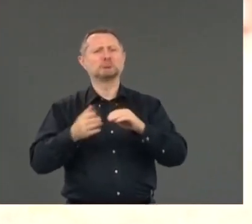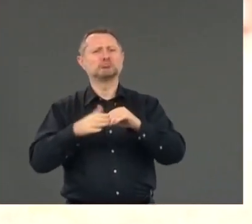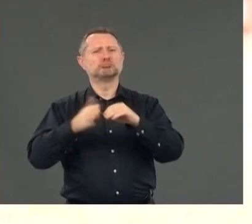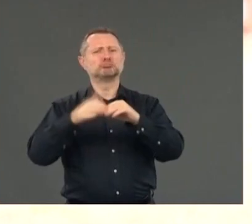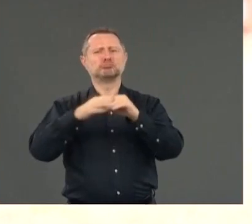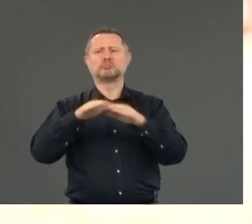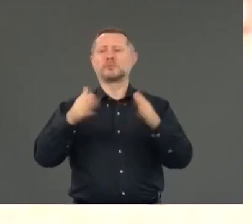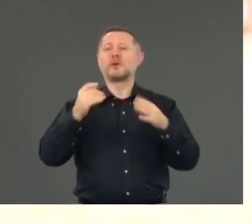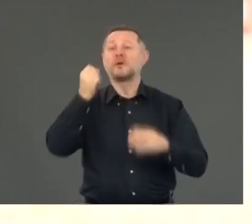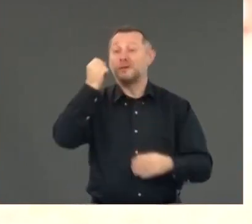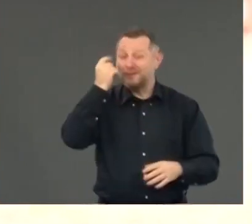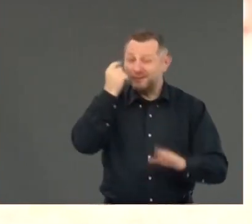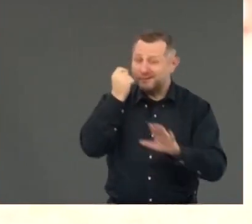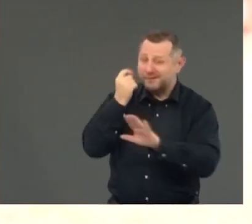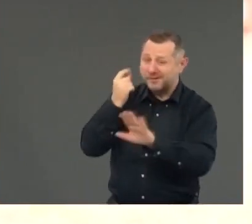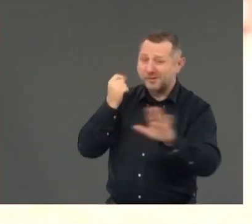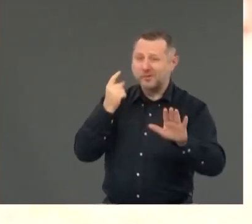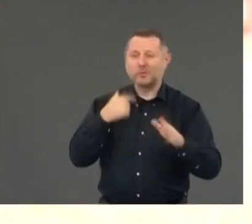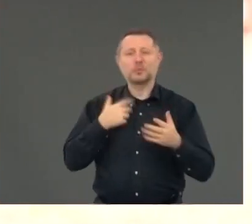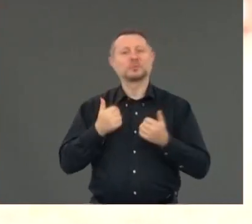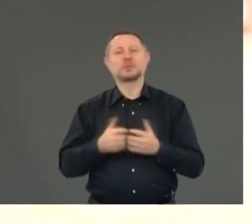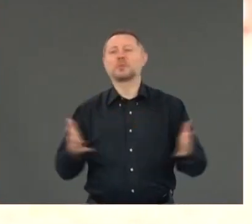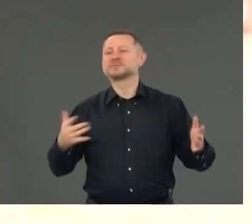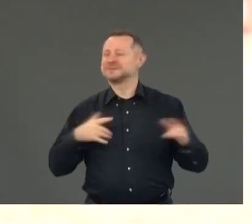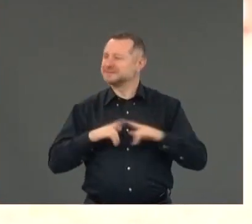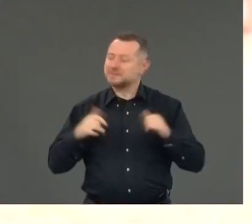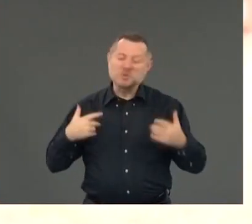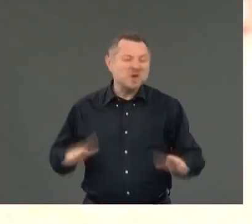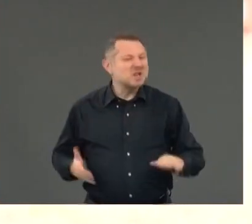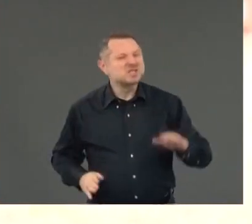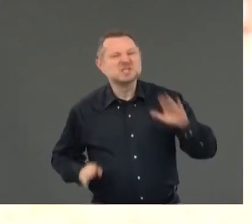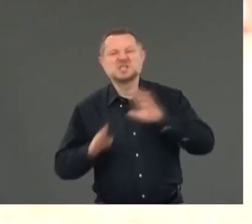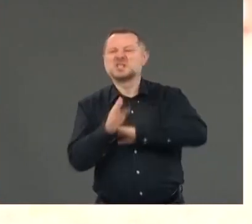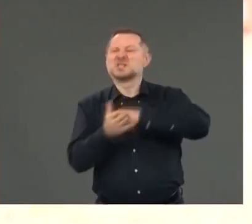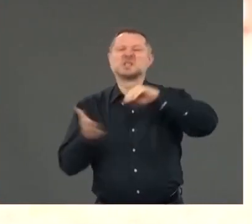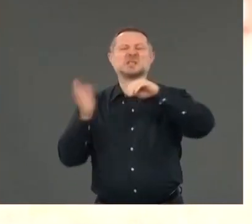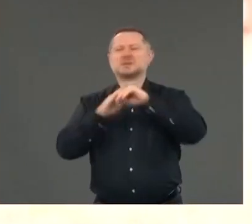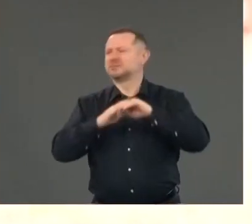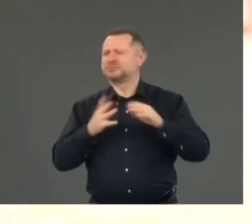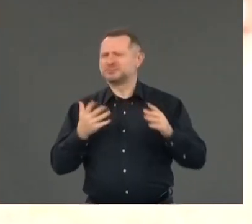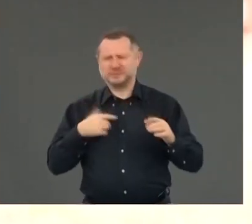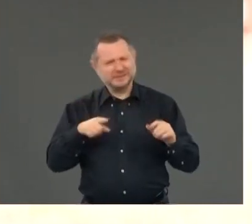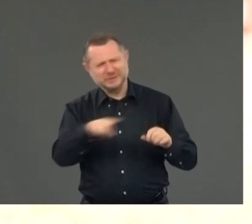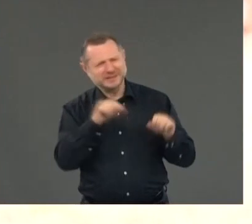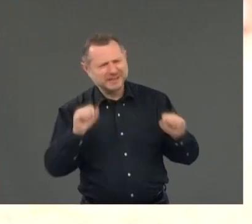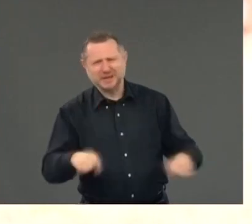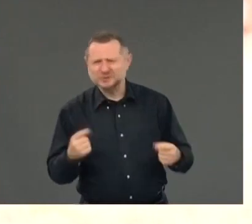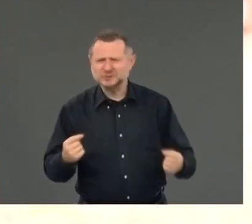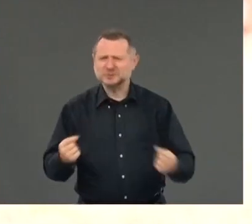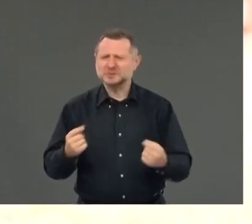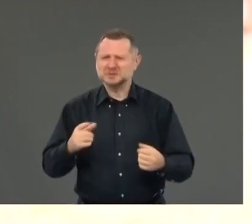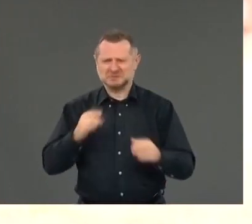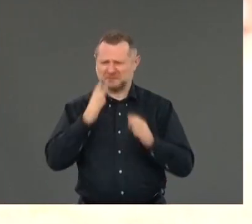without necessarily increasing the viral spread. Okay? This is a perfect